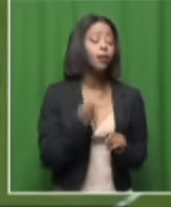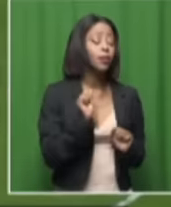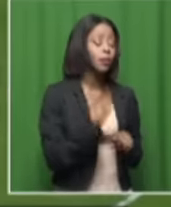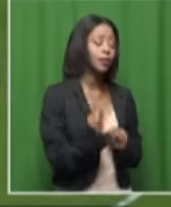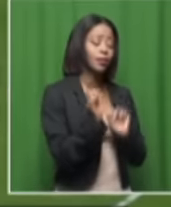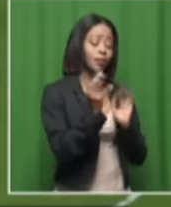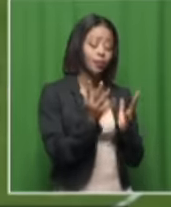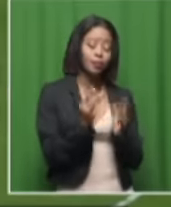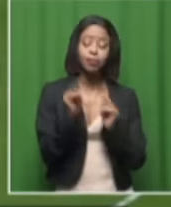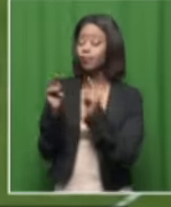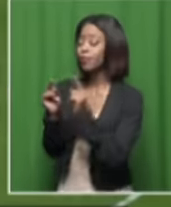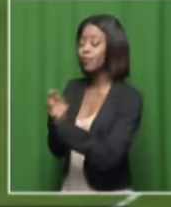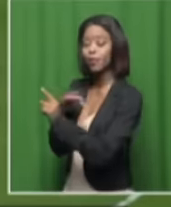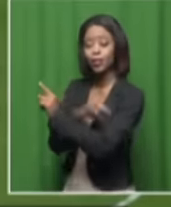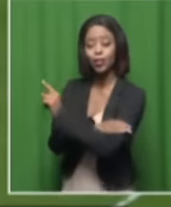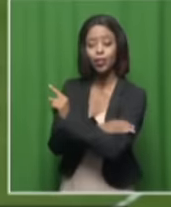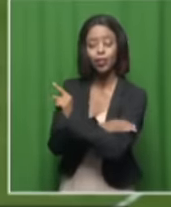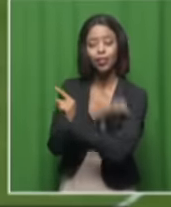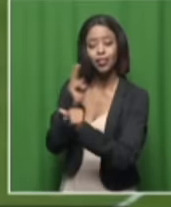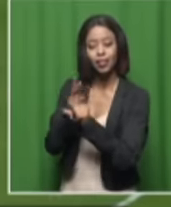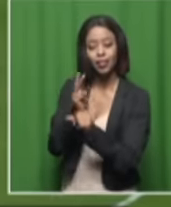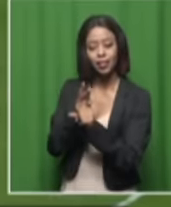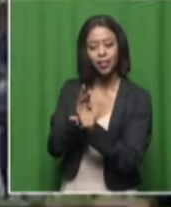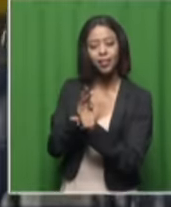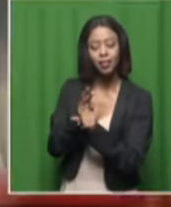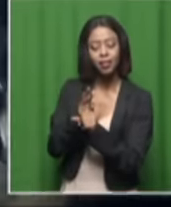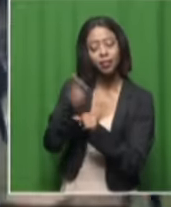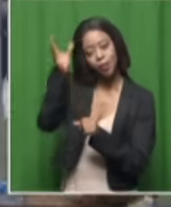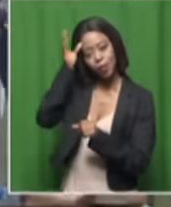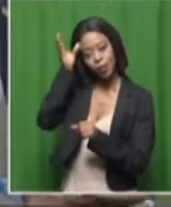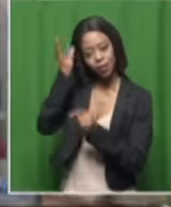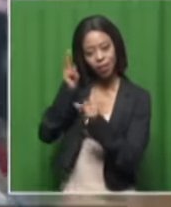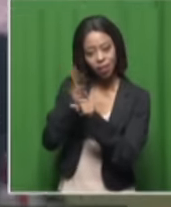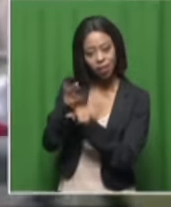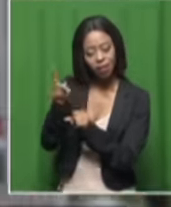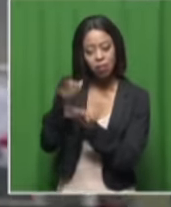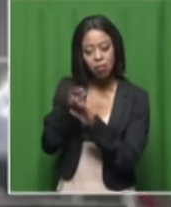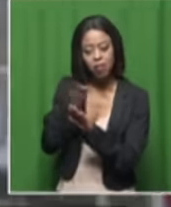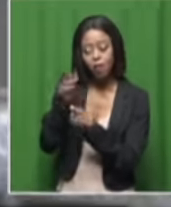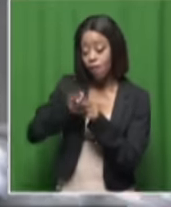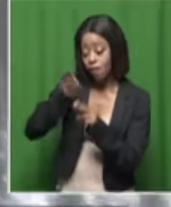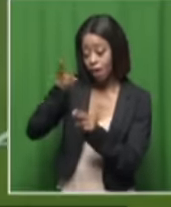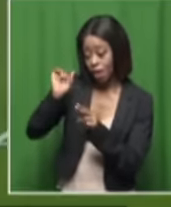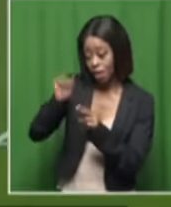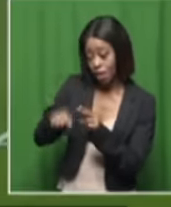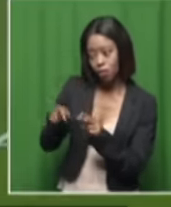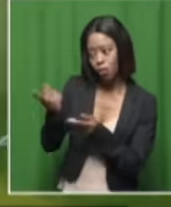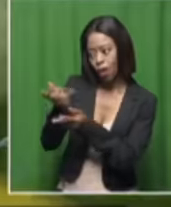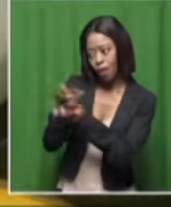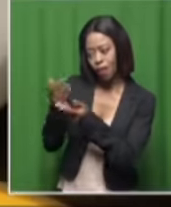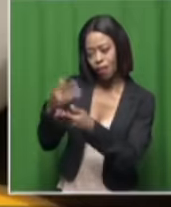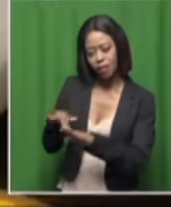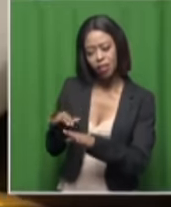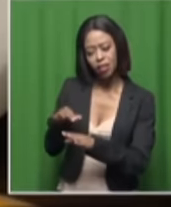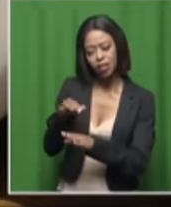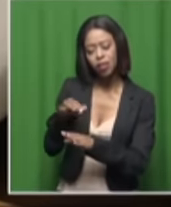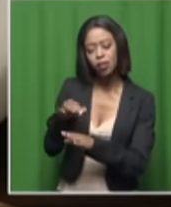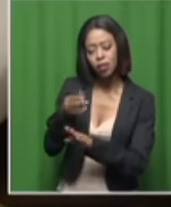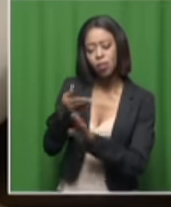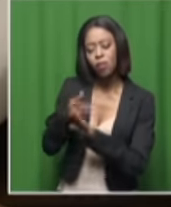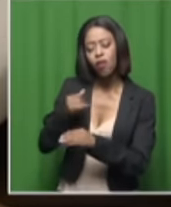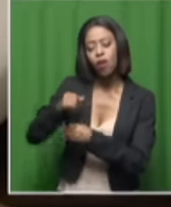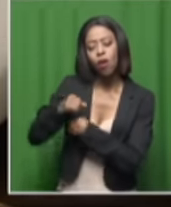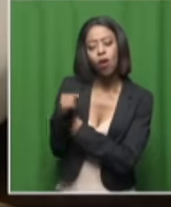I'm going to come back to you because leading up to this final, and I think I spoke to you at the presser just before that